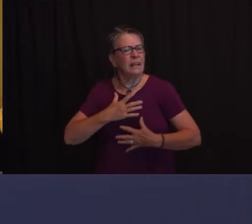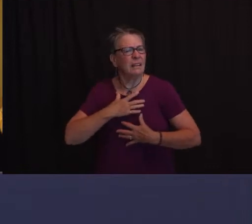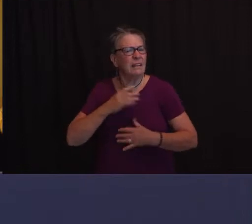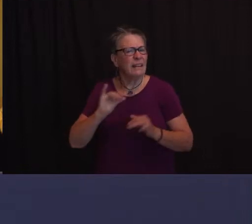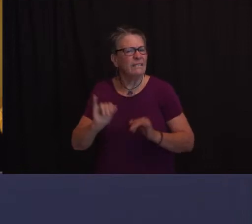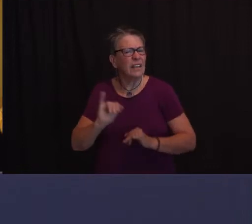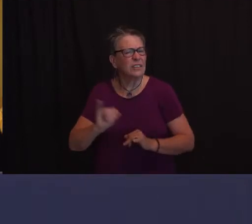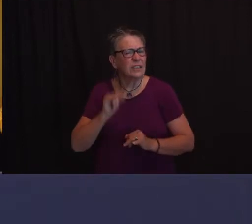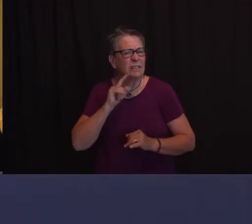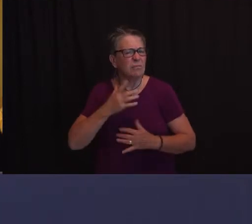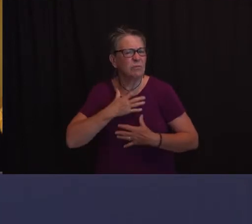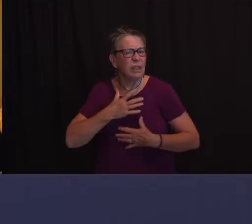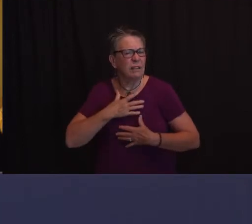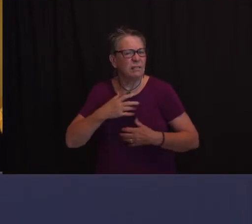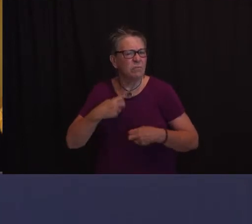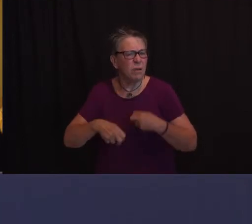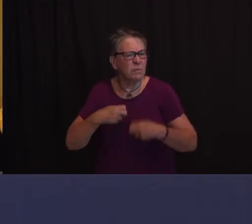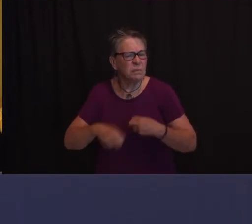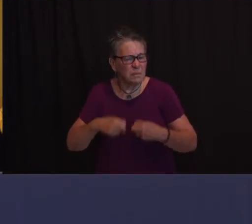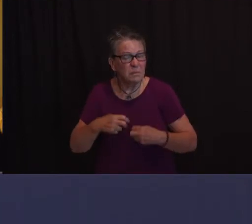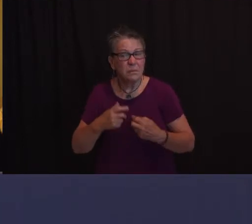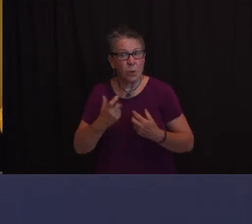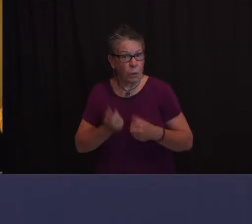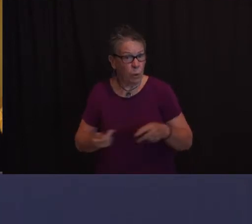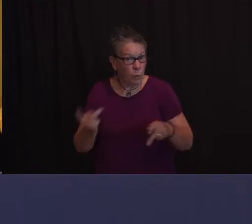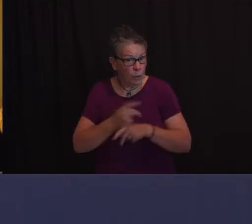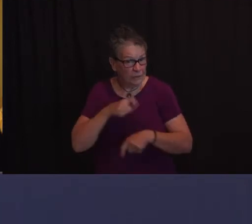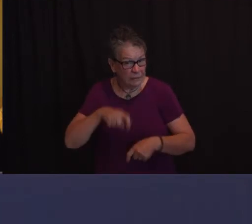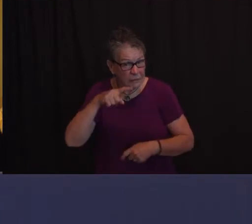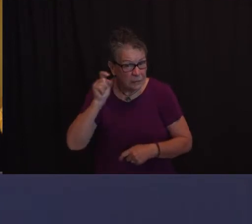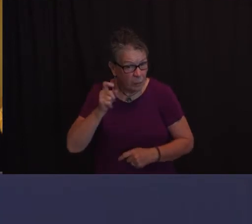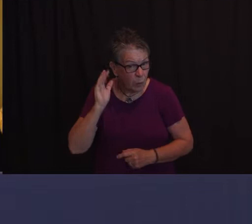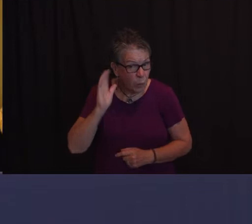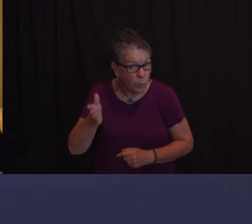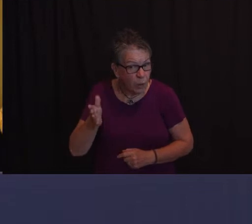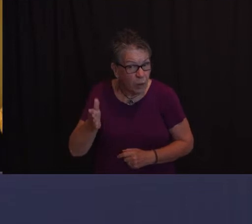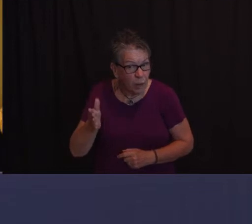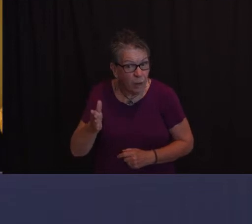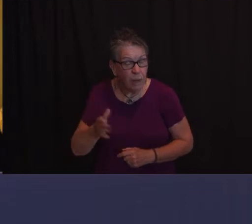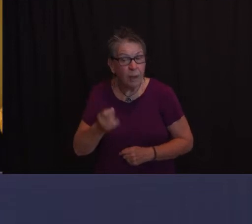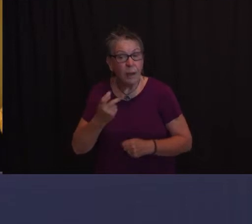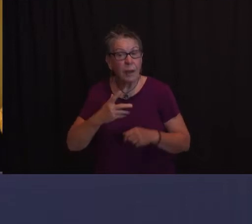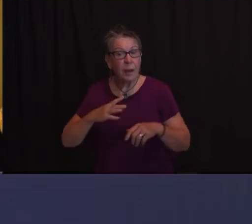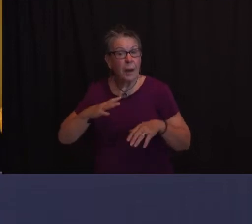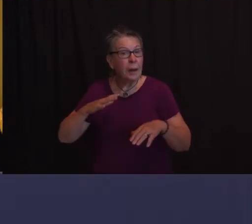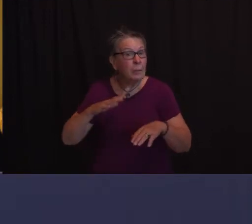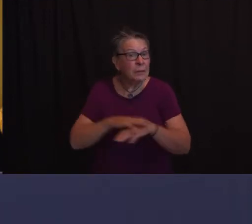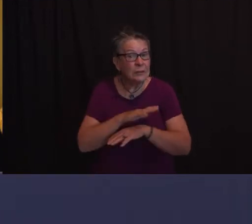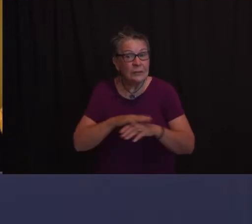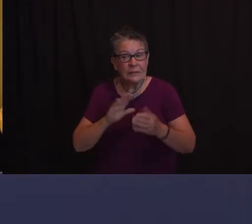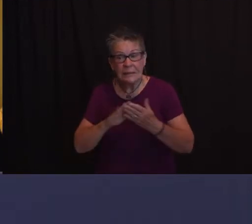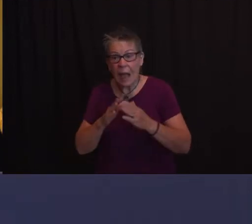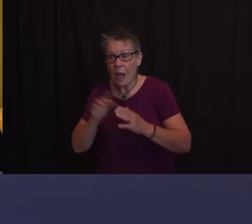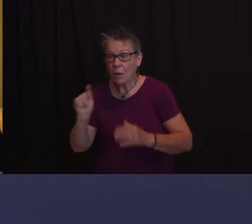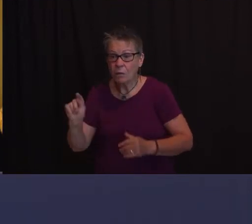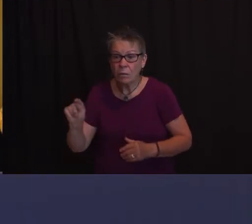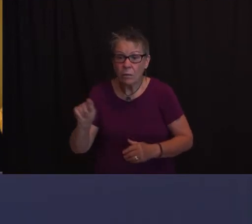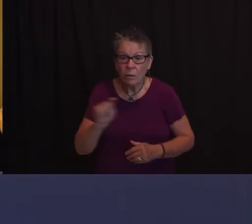and other restrictions to stop crowds of teenagers from gathering. Should the state rethink the directive issued by the Attorney General that